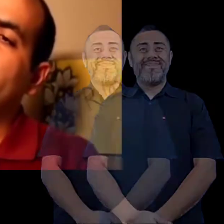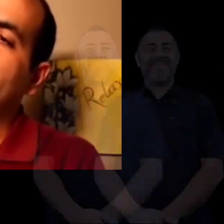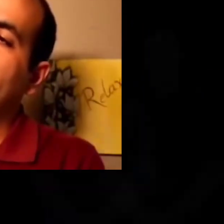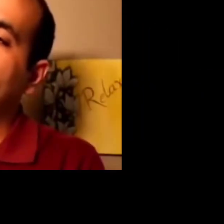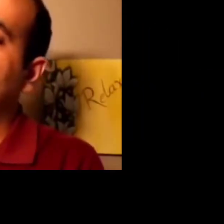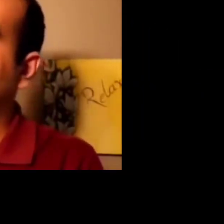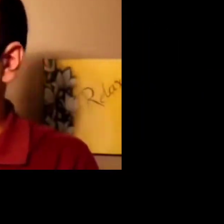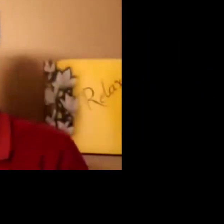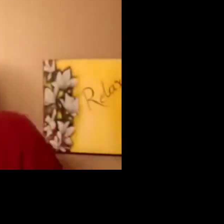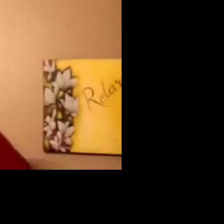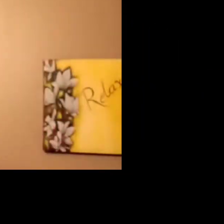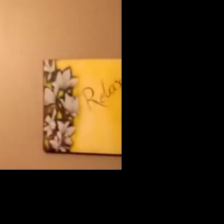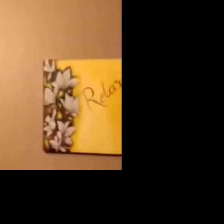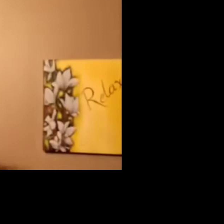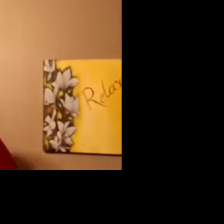go.